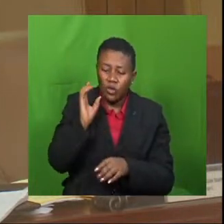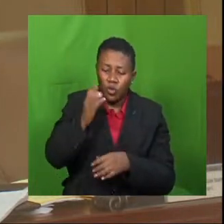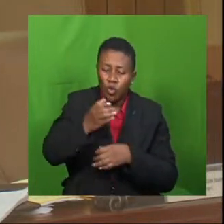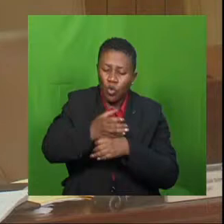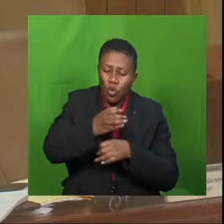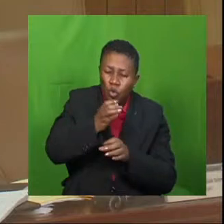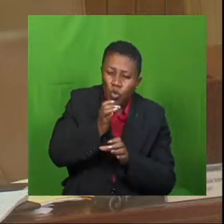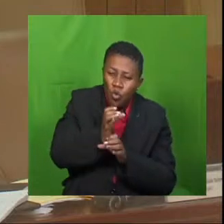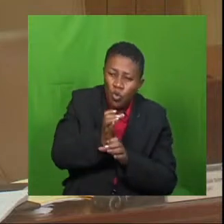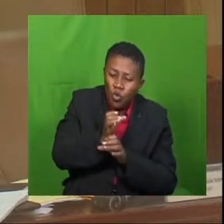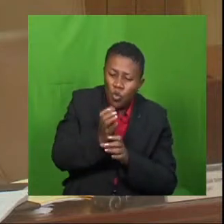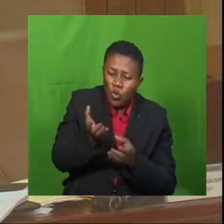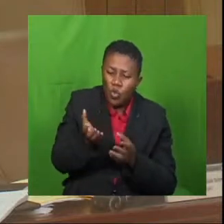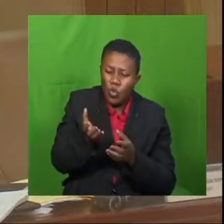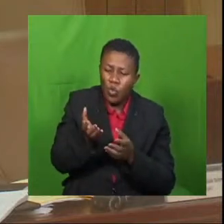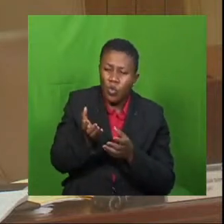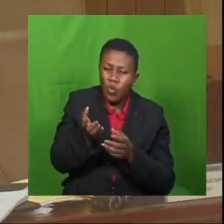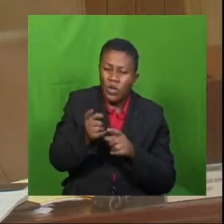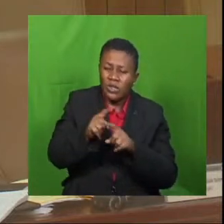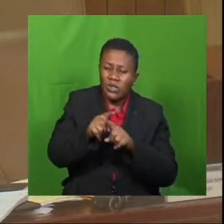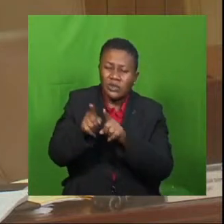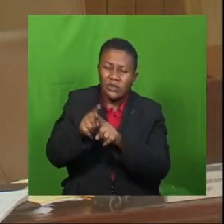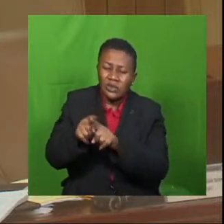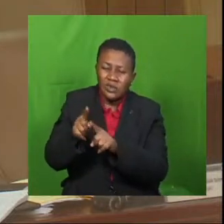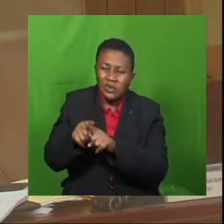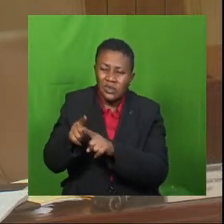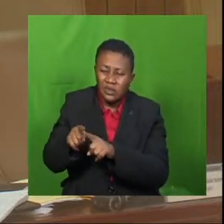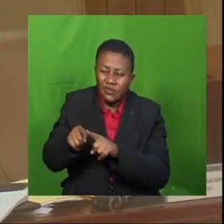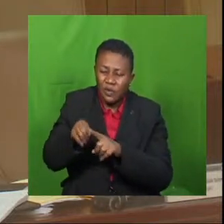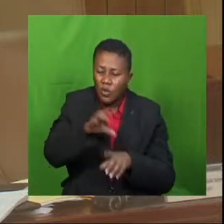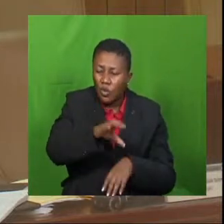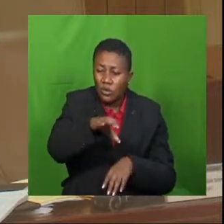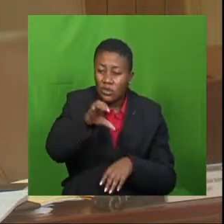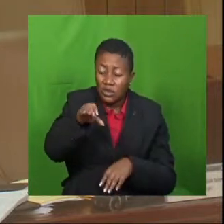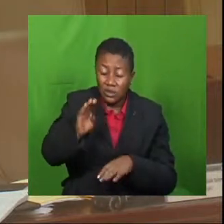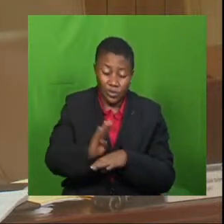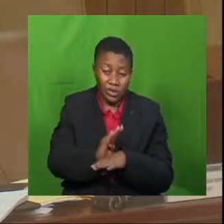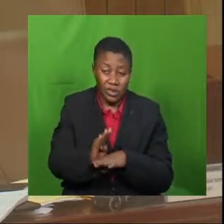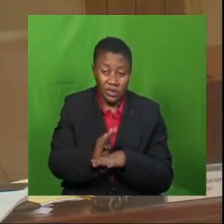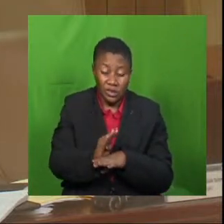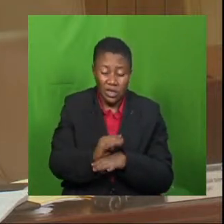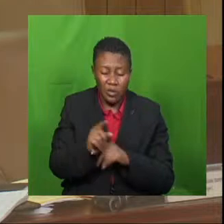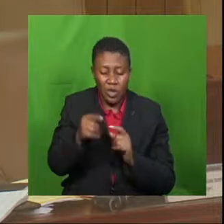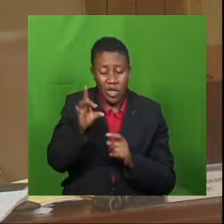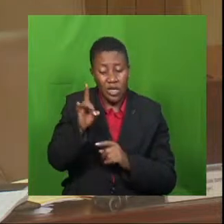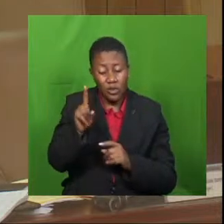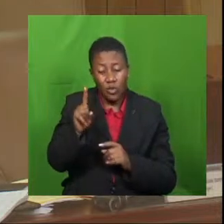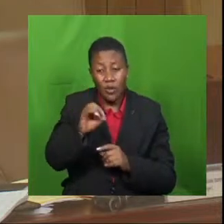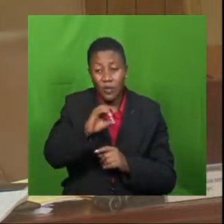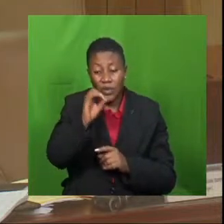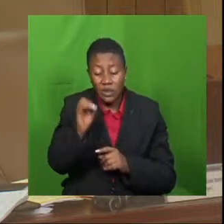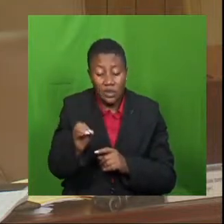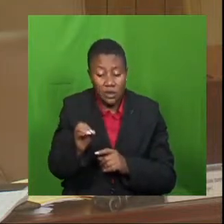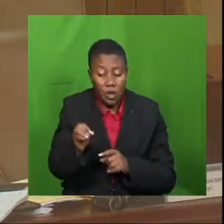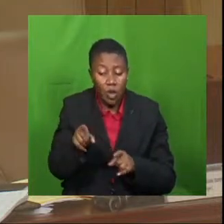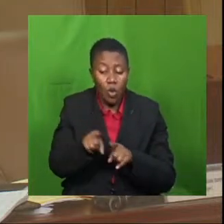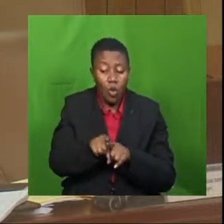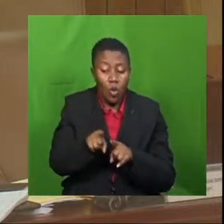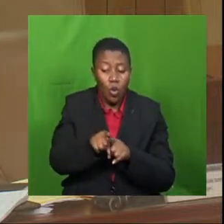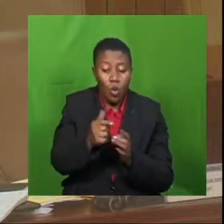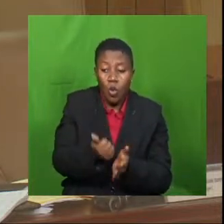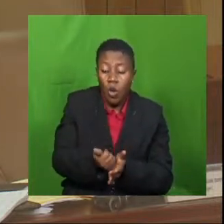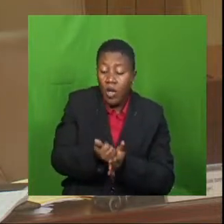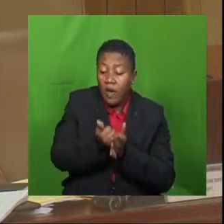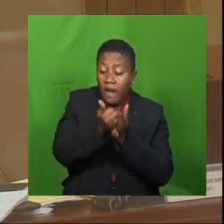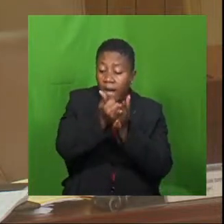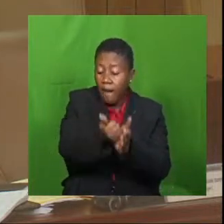intercontinental exports of about 81%. And this will help inure to the